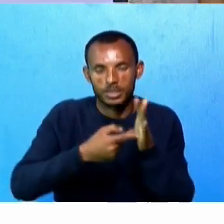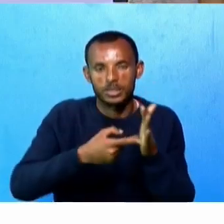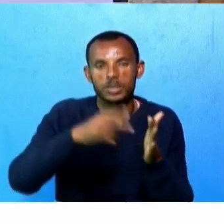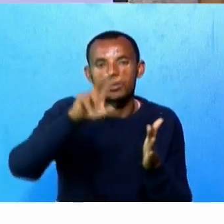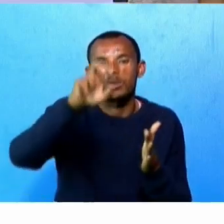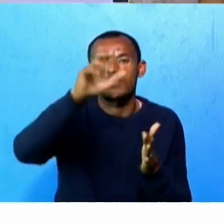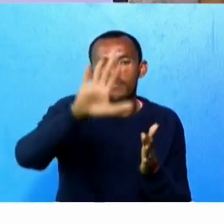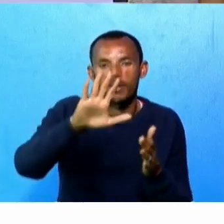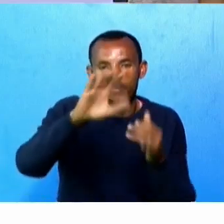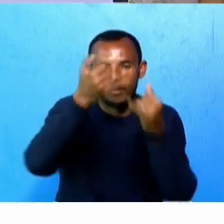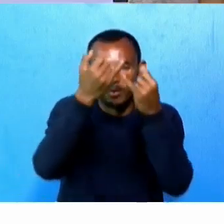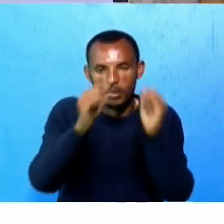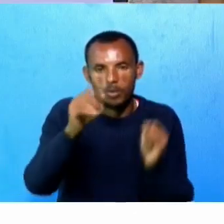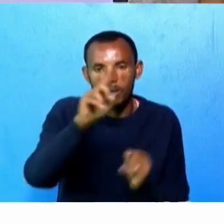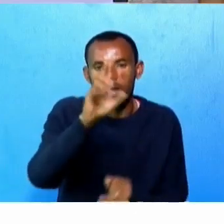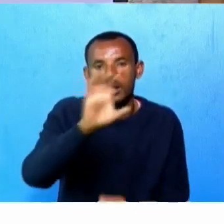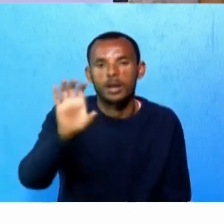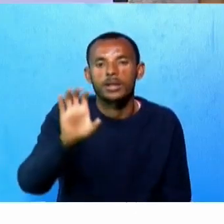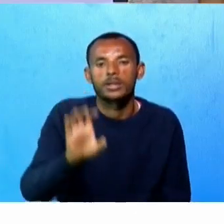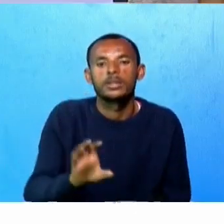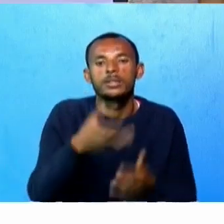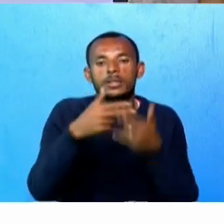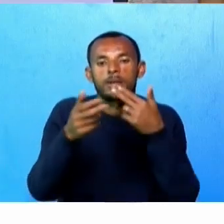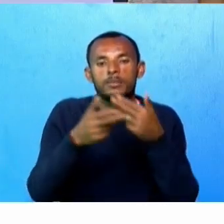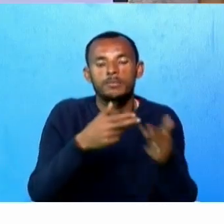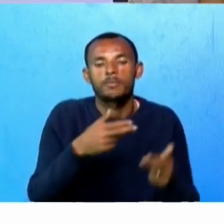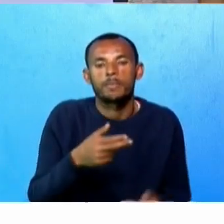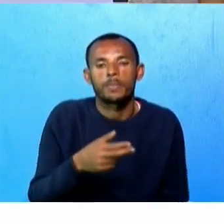over 100 times